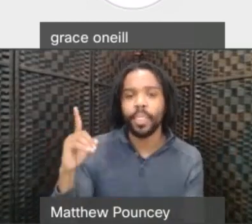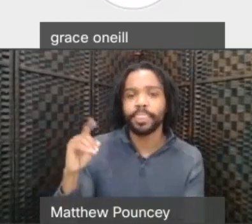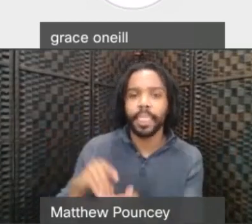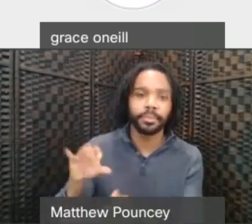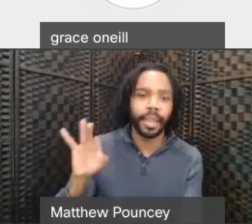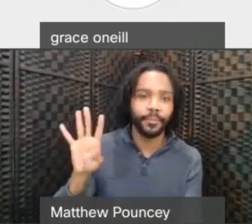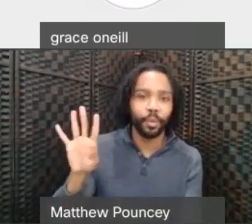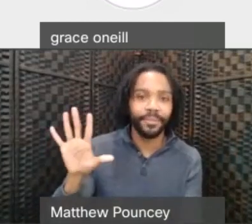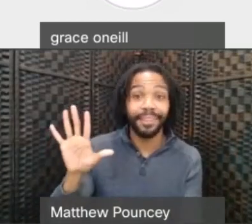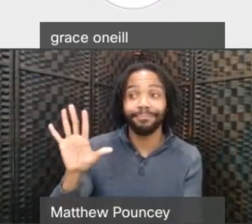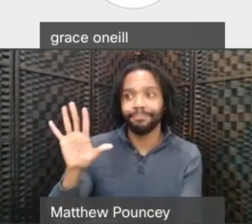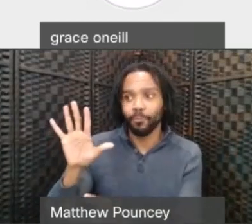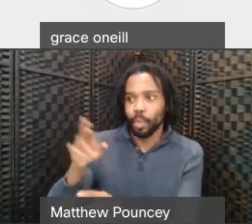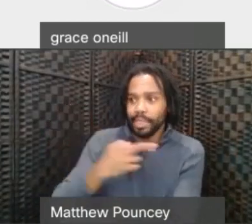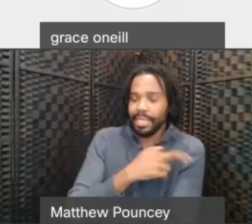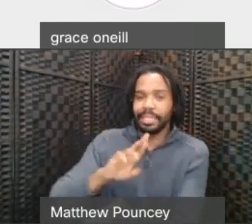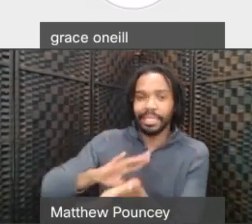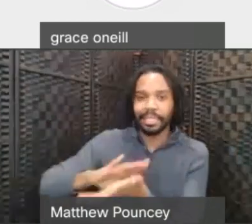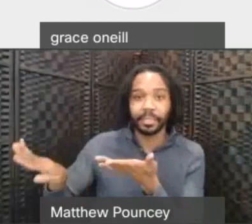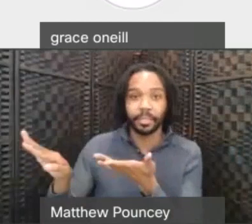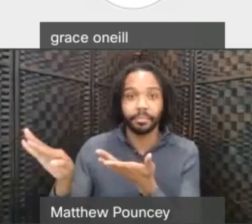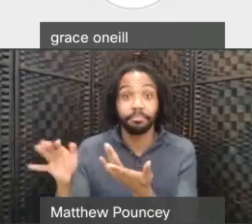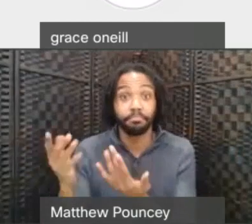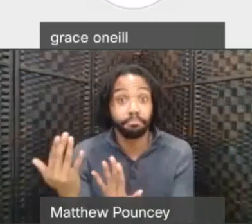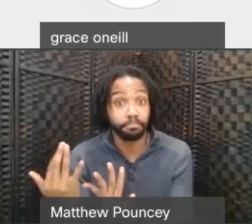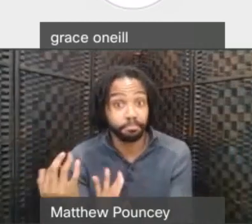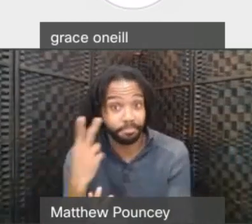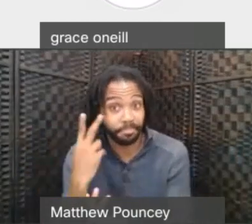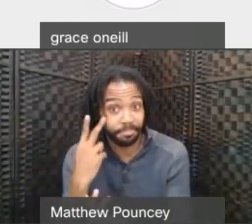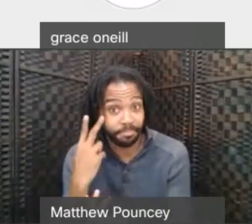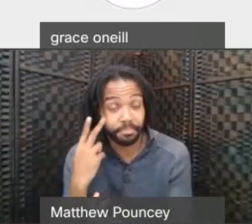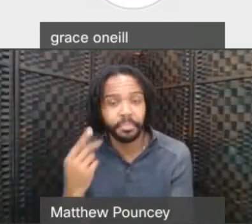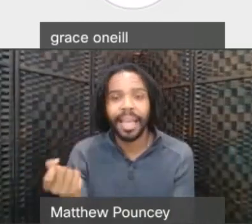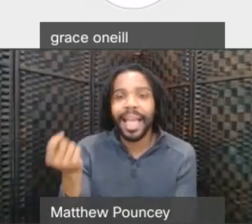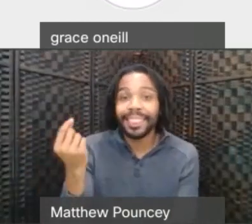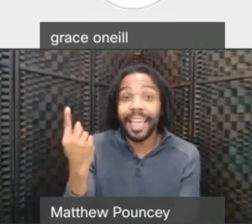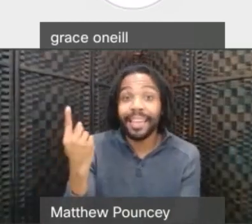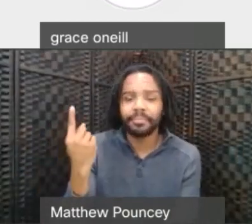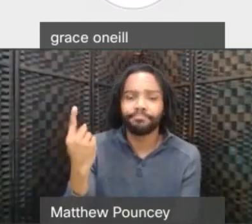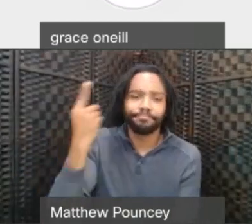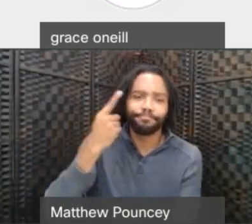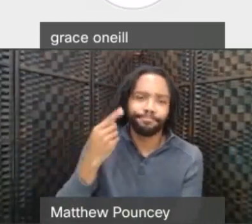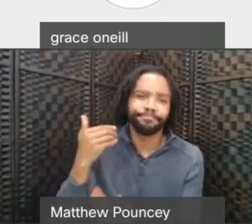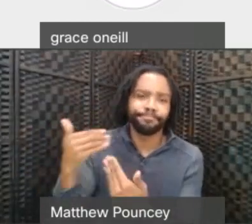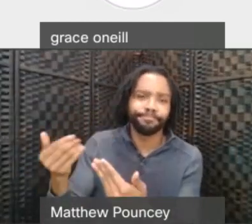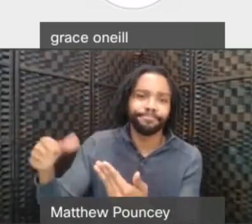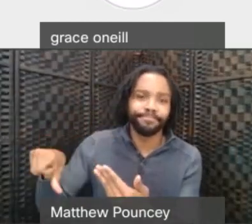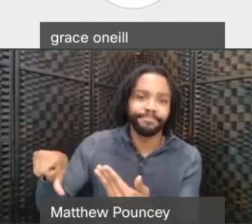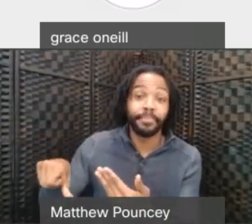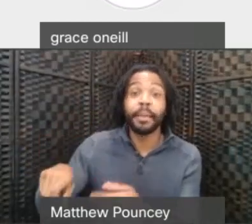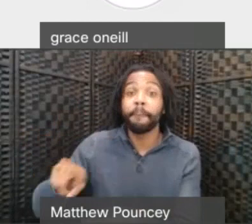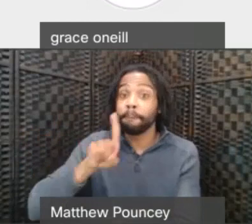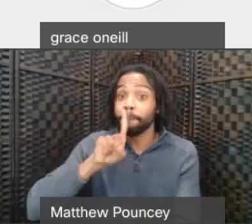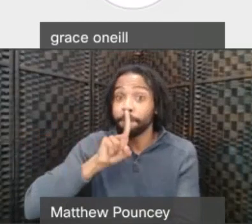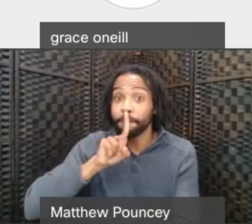1,945 religious exemption requests pending. 11 have been considered and denied. None have been granted.